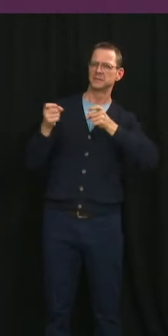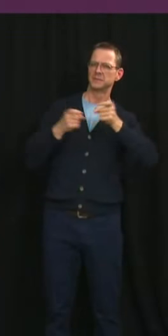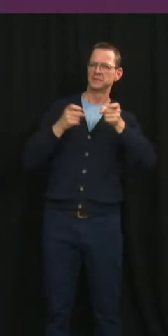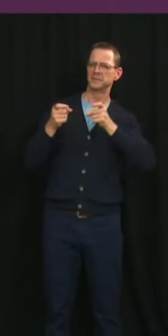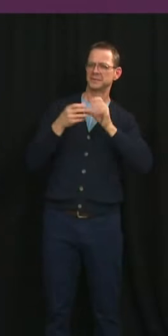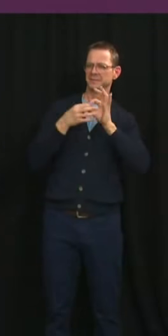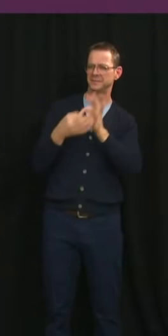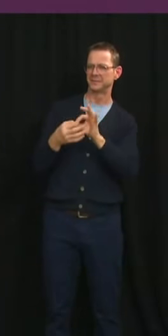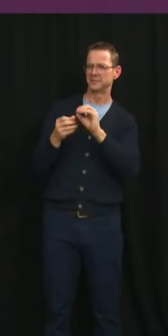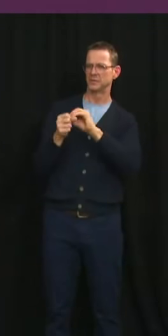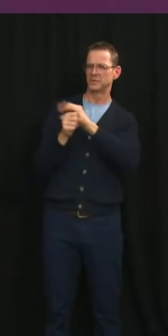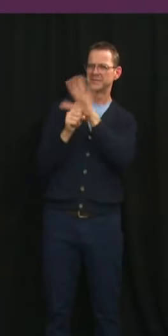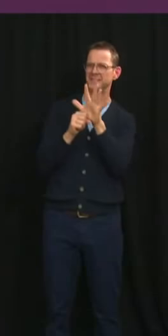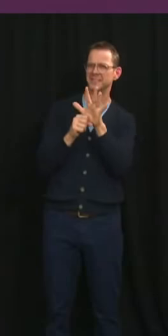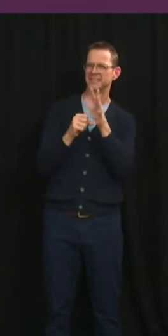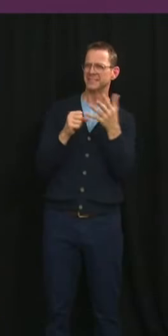restrictions?